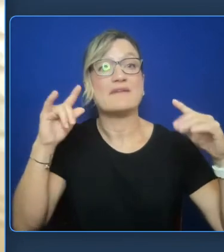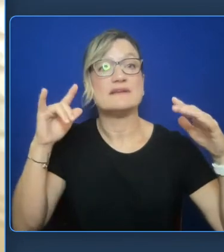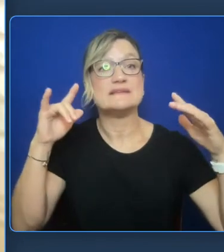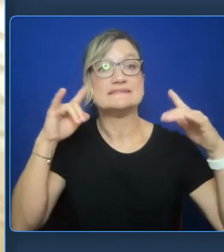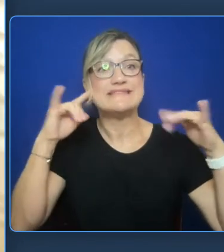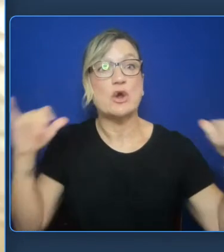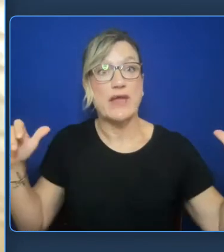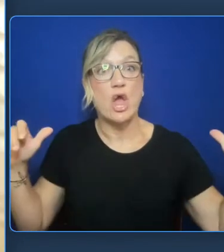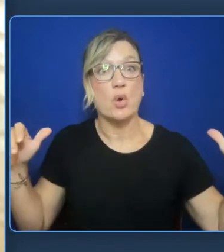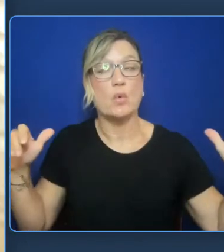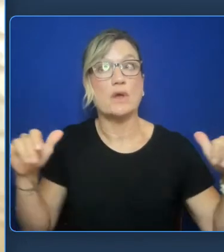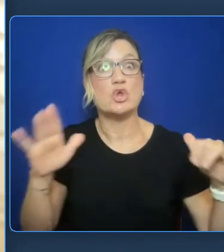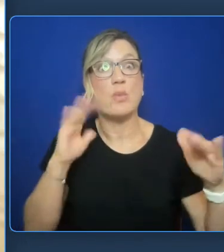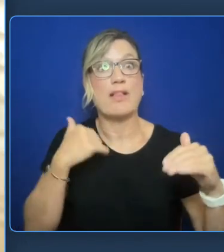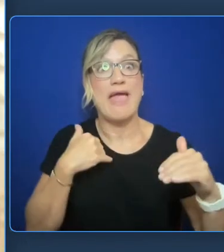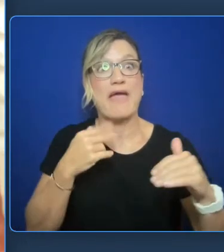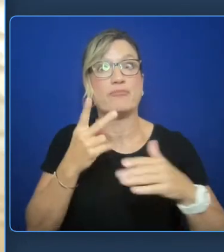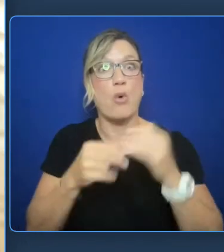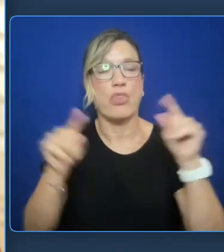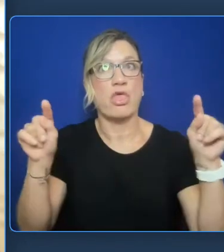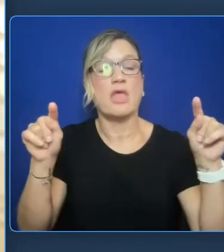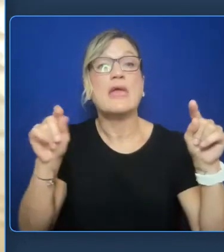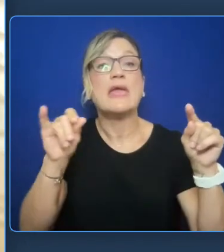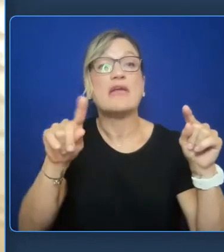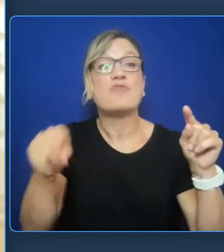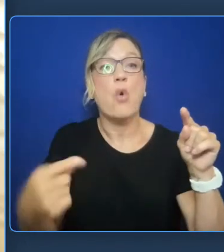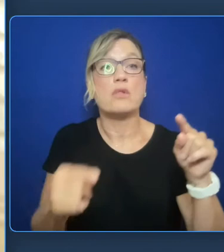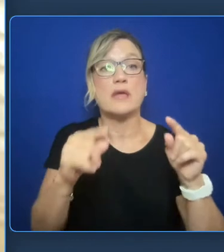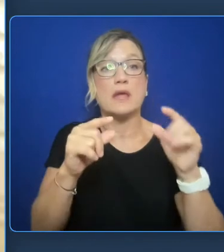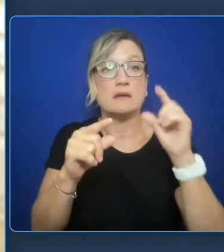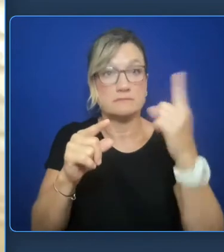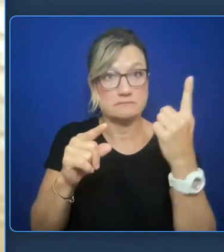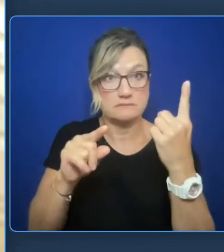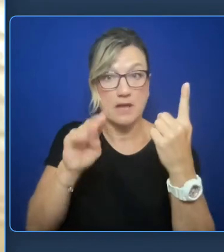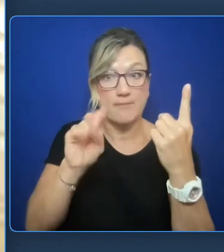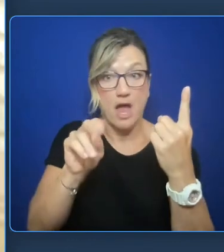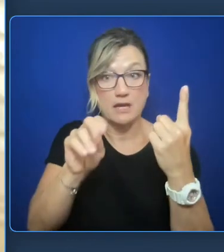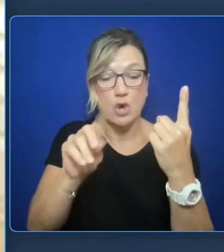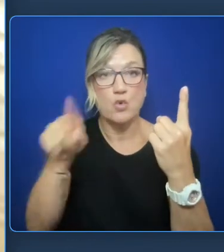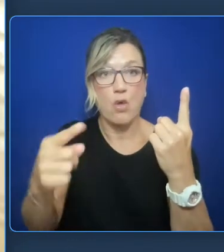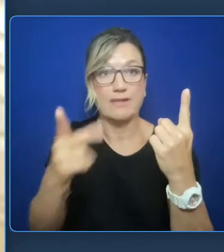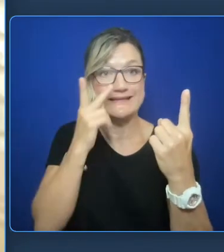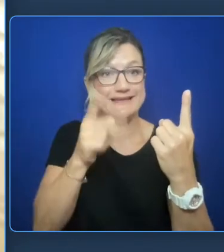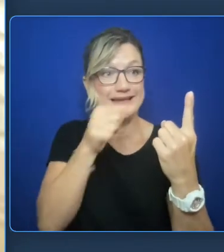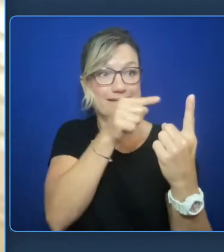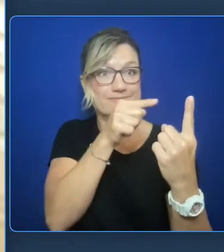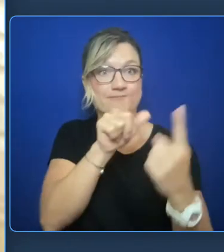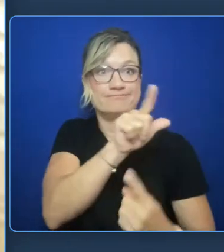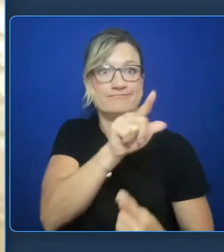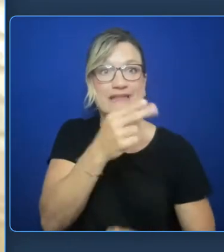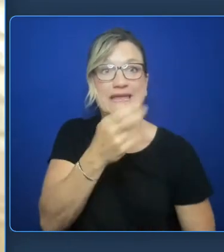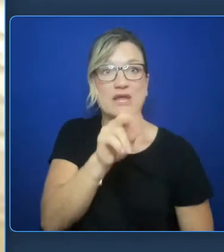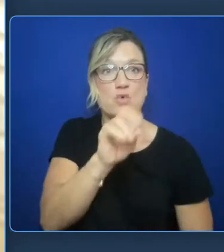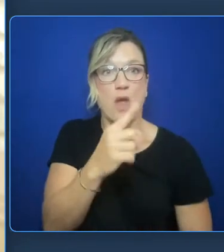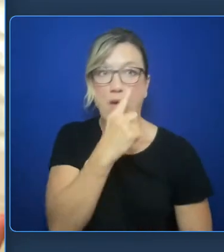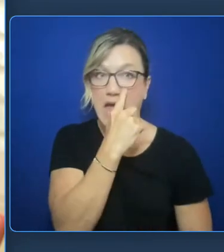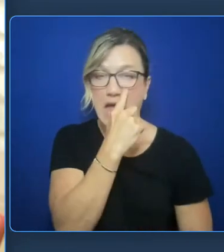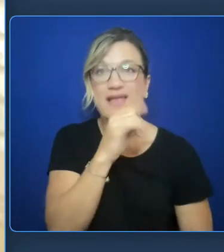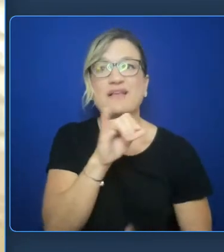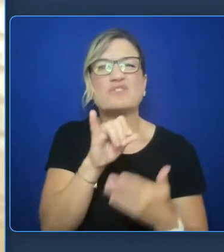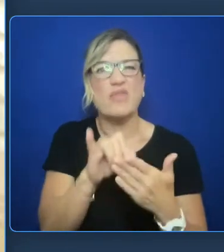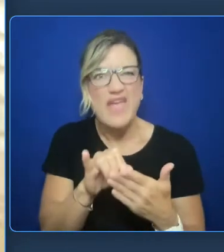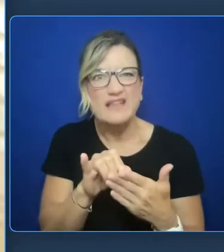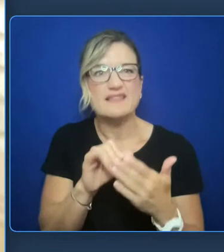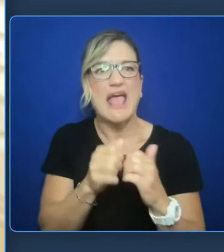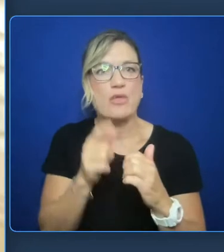see stereo. If you have, but if you only have mono, you'll just see the hero eye. And so that's the, that is the, you know, the way